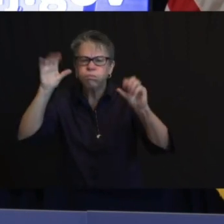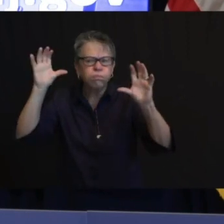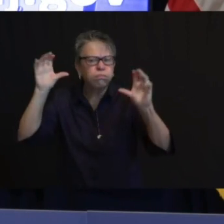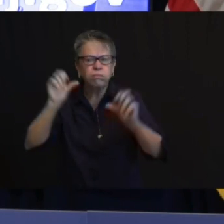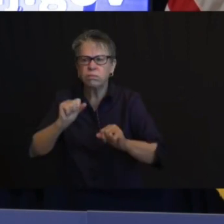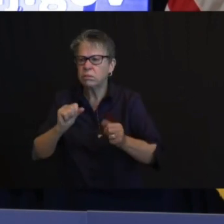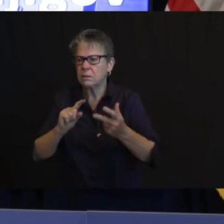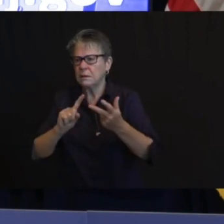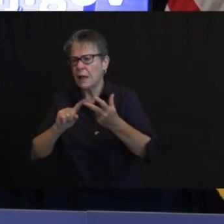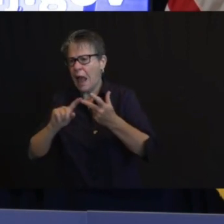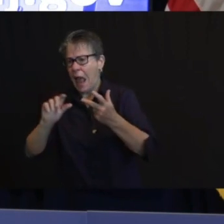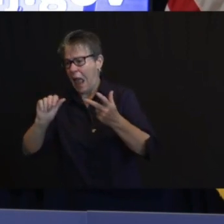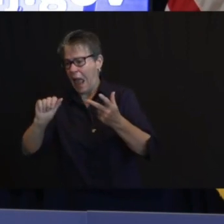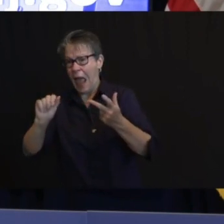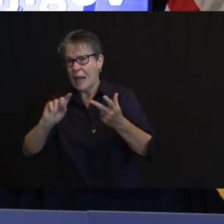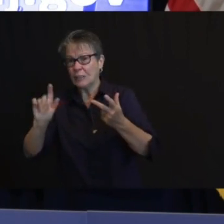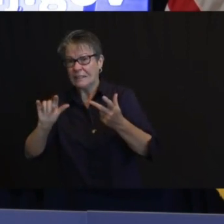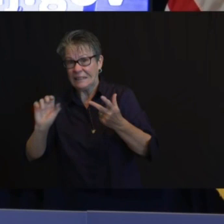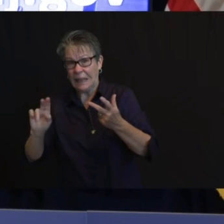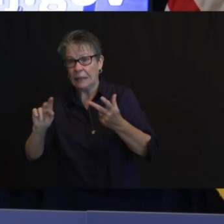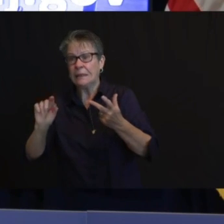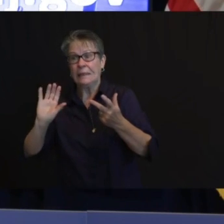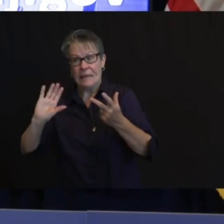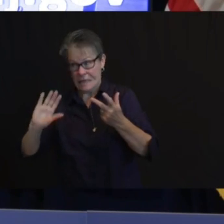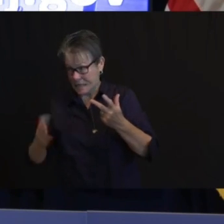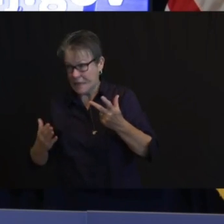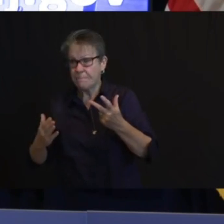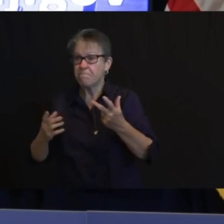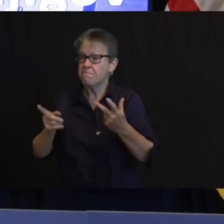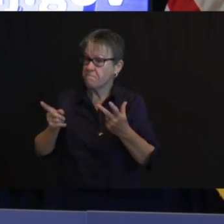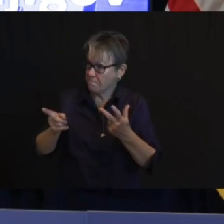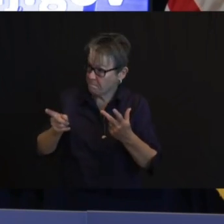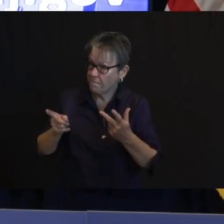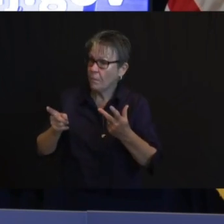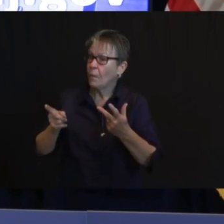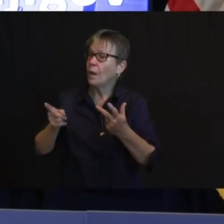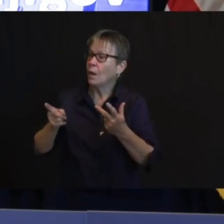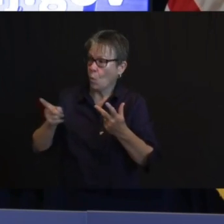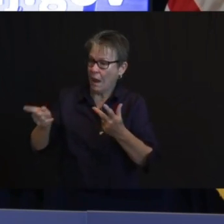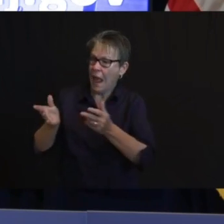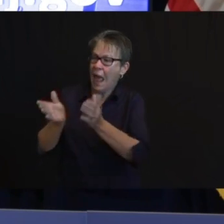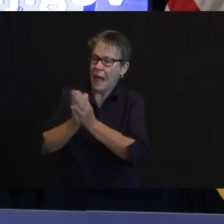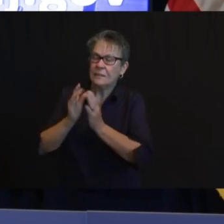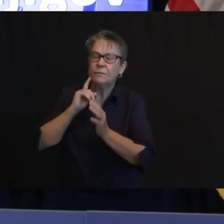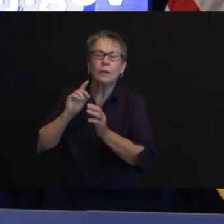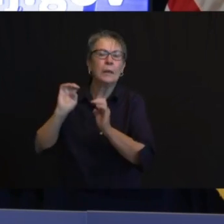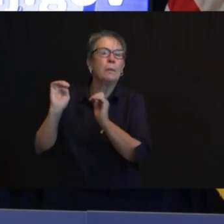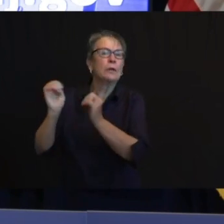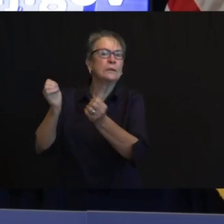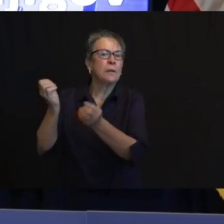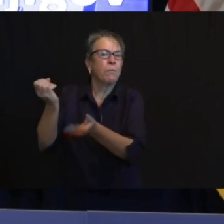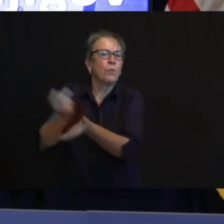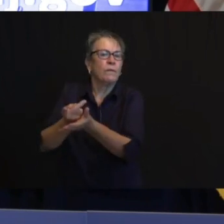announced that they expect to request an EUA, an emergency use authorization, for their vaccine shortly.